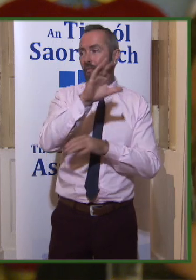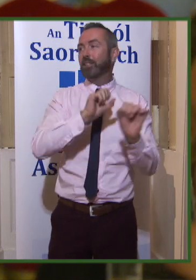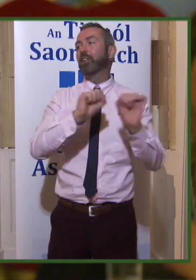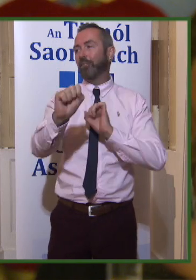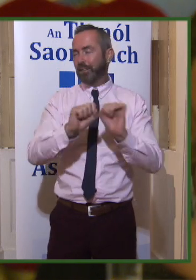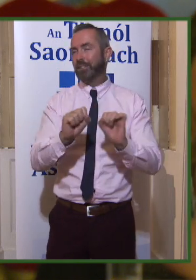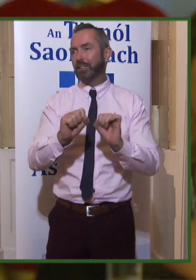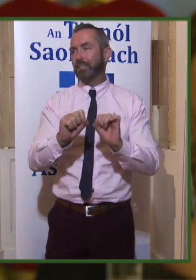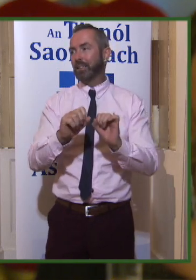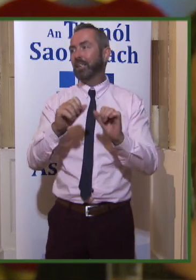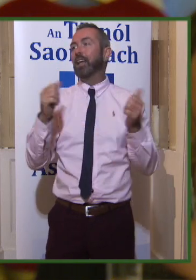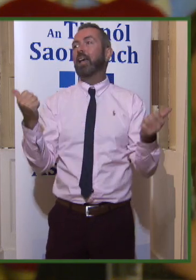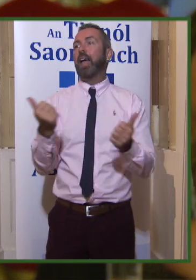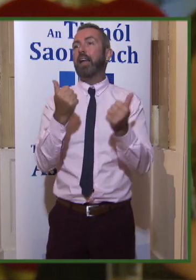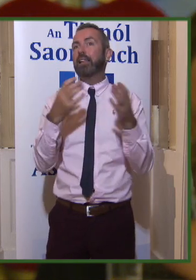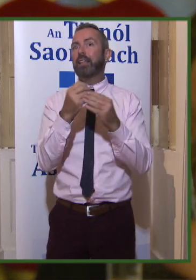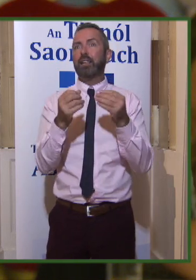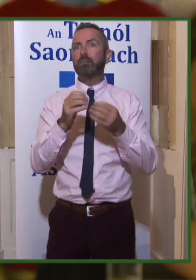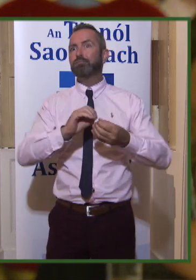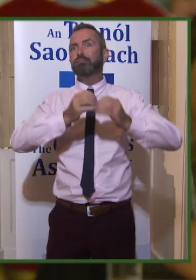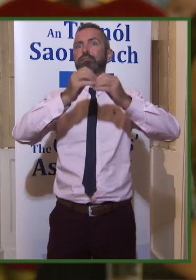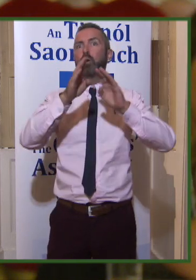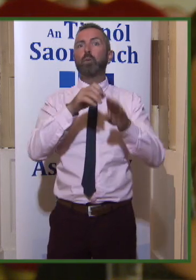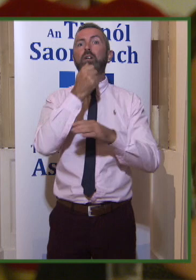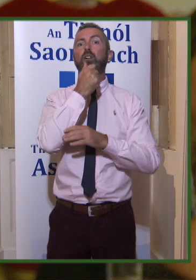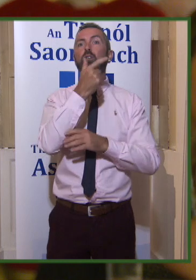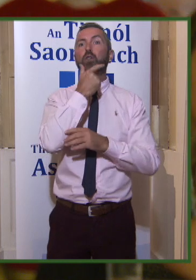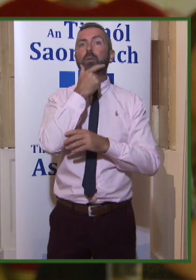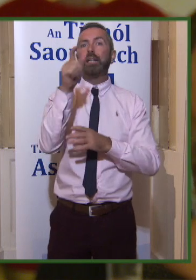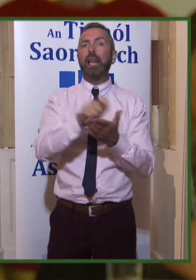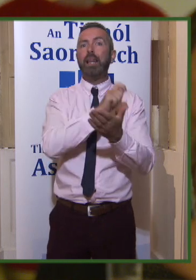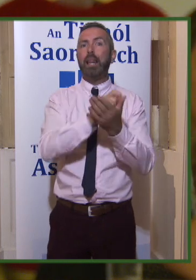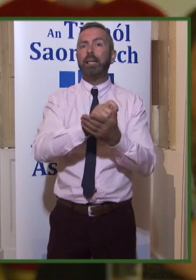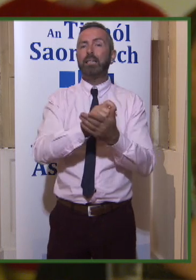mean, any scheme we come up with, the Dublin elected mayor is not going to be the